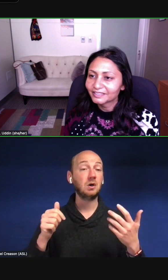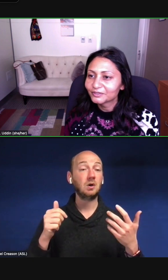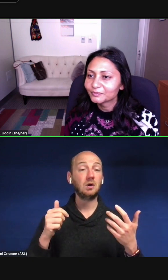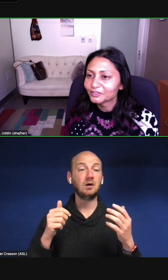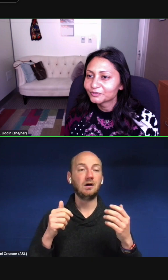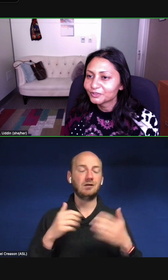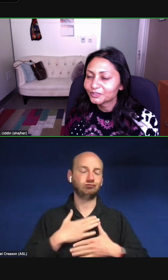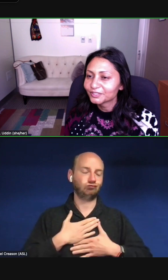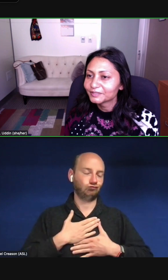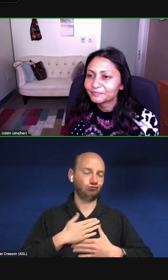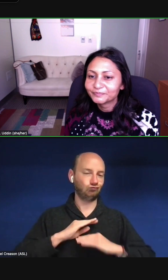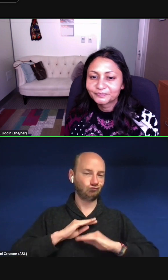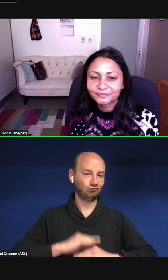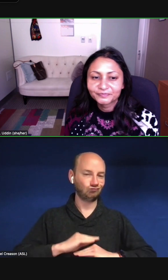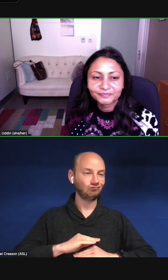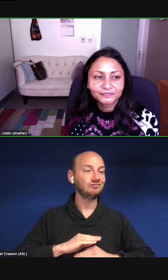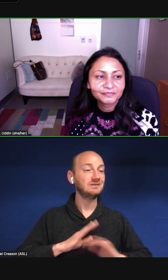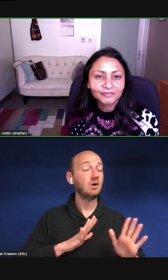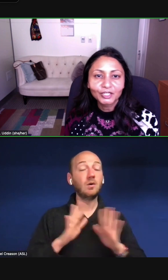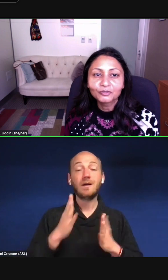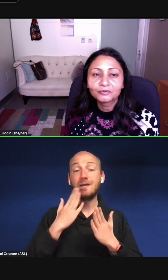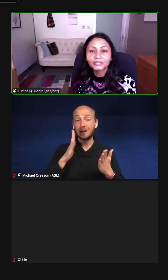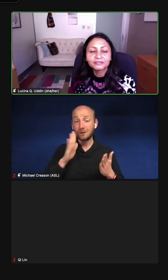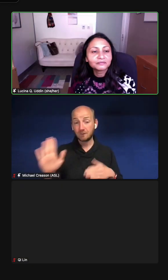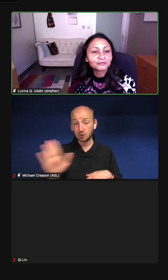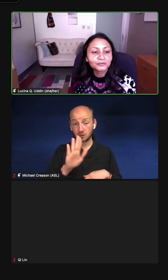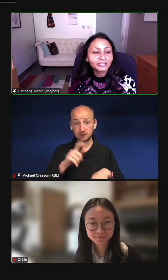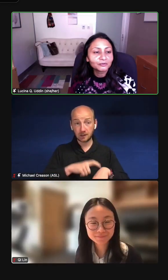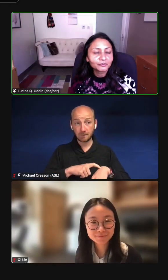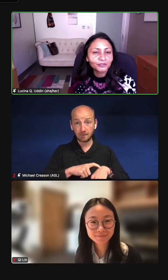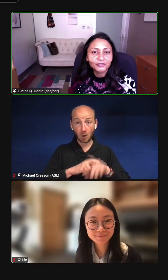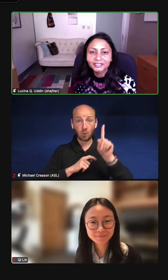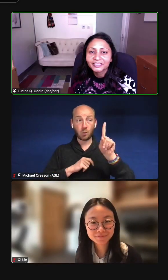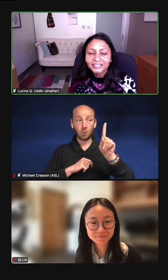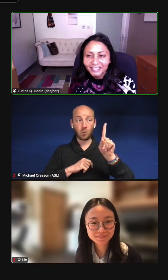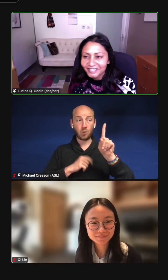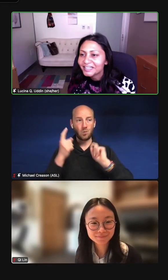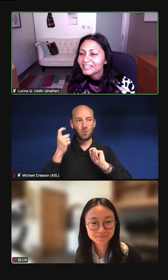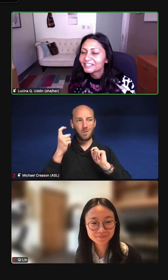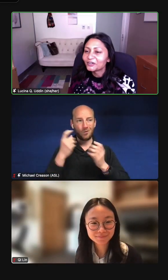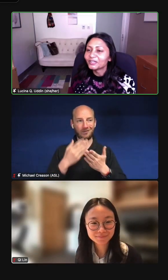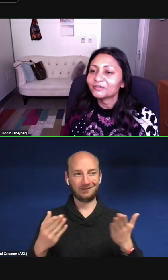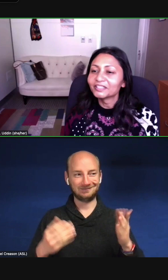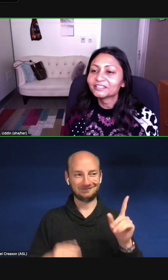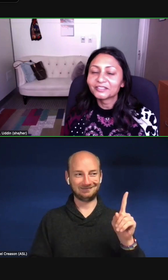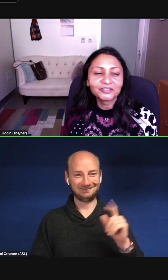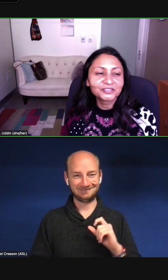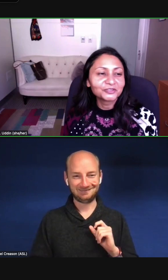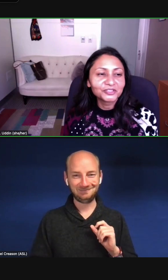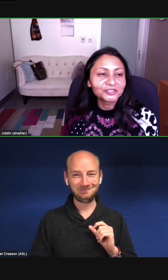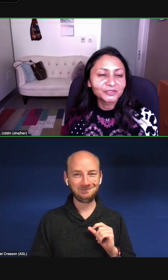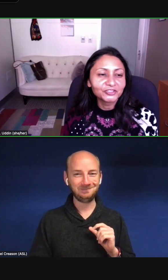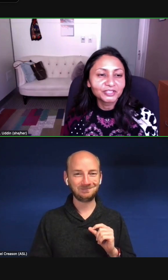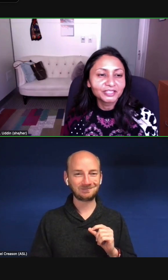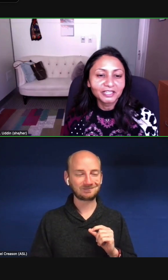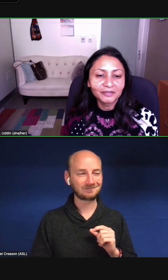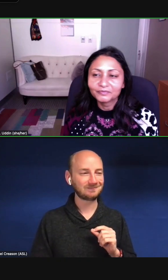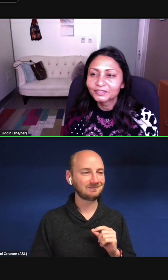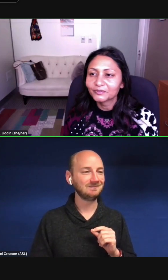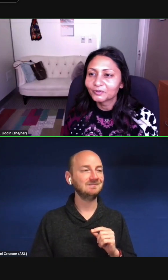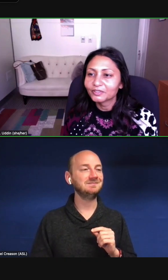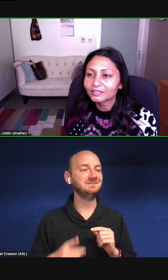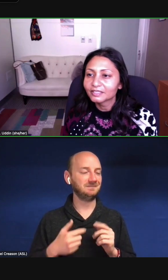point, and thank you so much for your time. Oh, wait, one more thing. So I wanted to also just